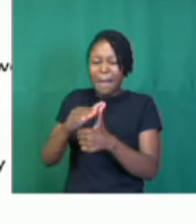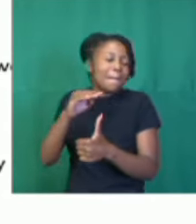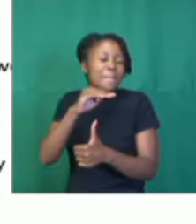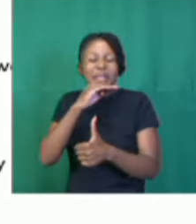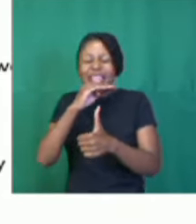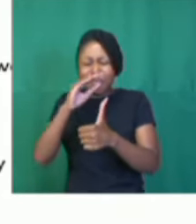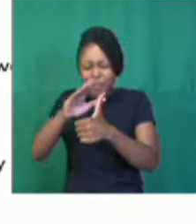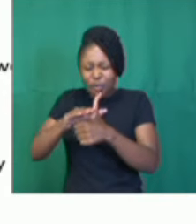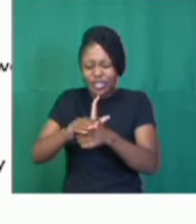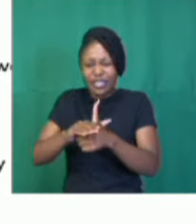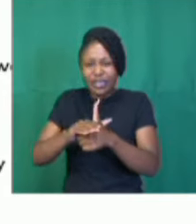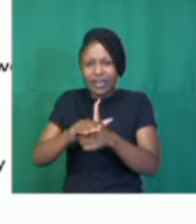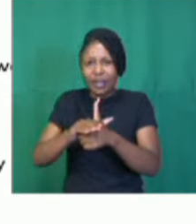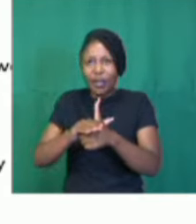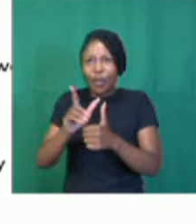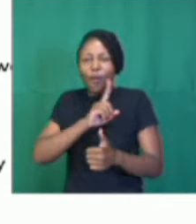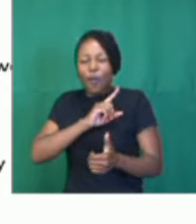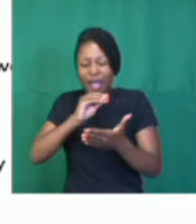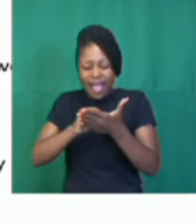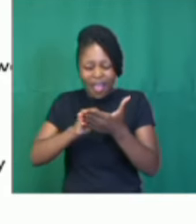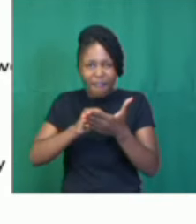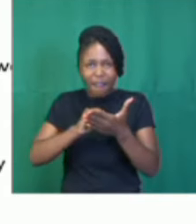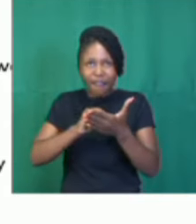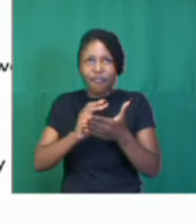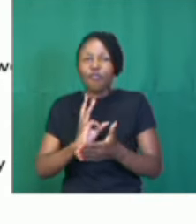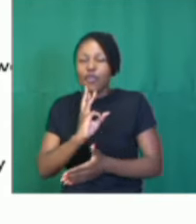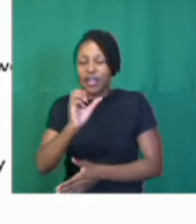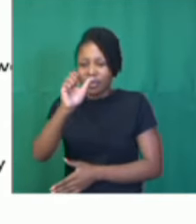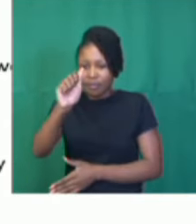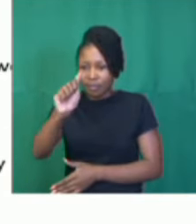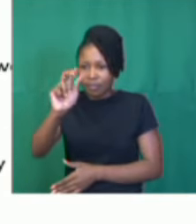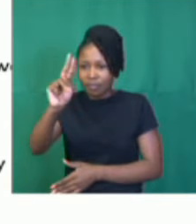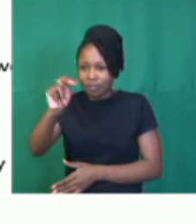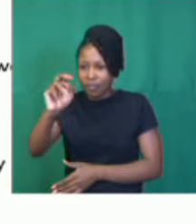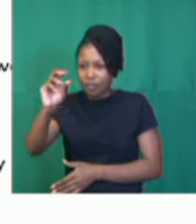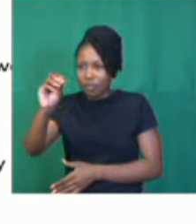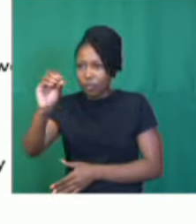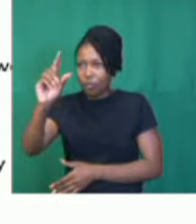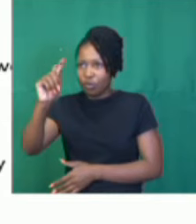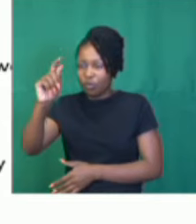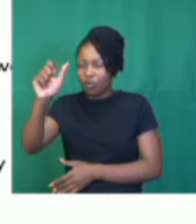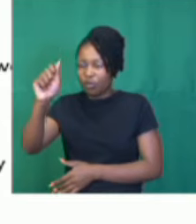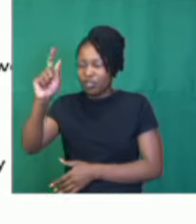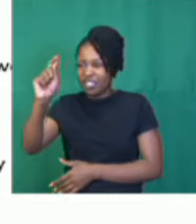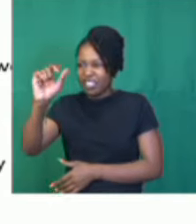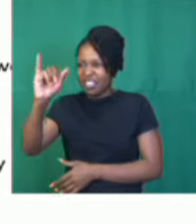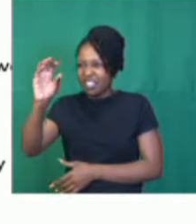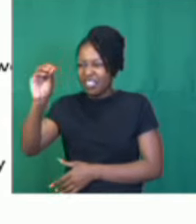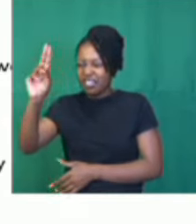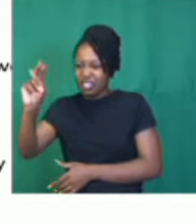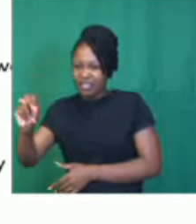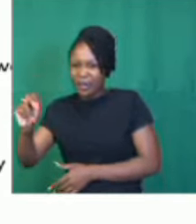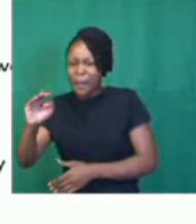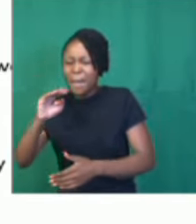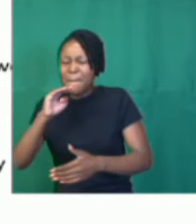annotation. This is when you read, you now notice, you take notice of very important things